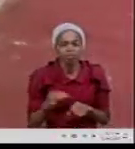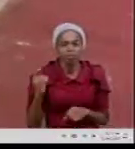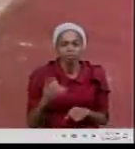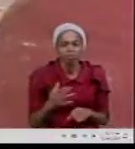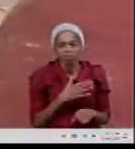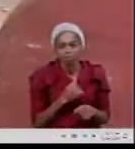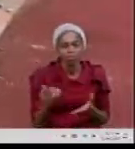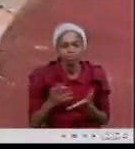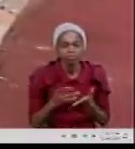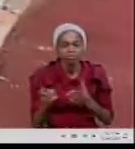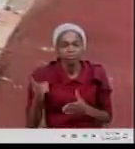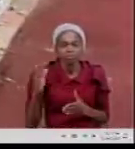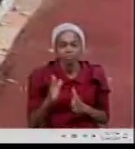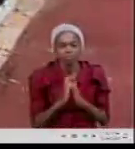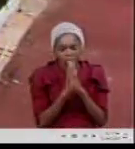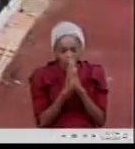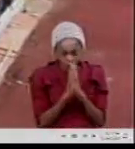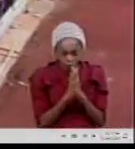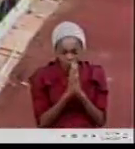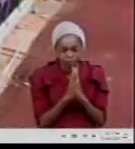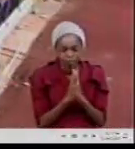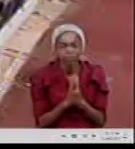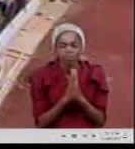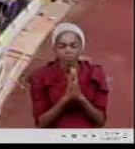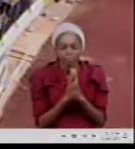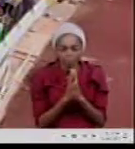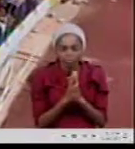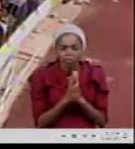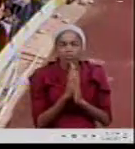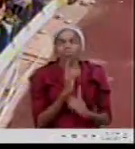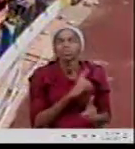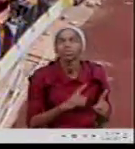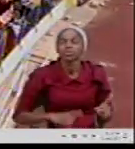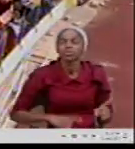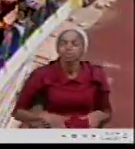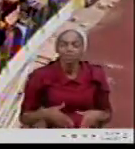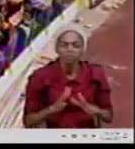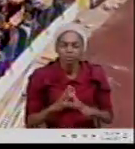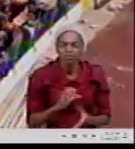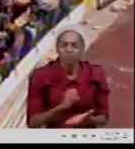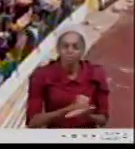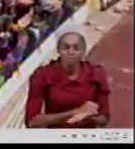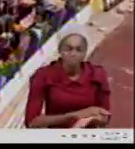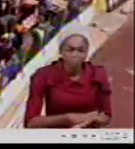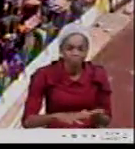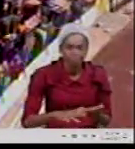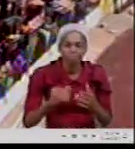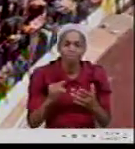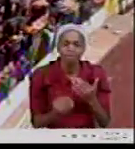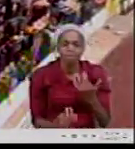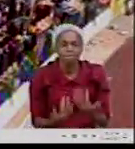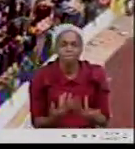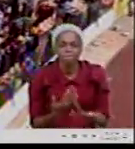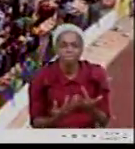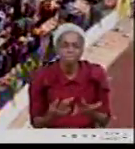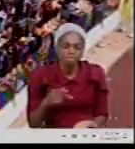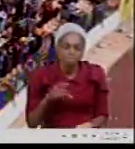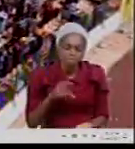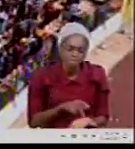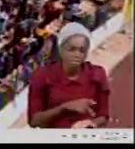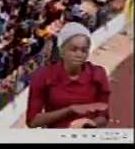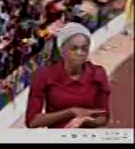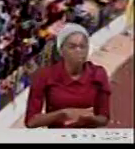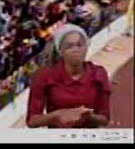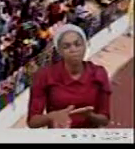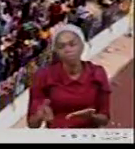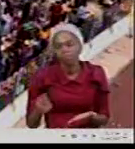fire, let your sanctifying power touch me. Touch me. Sanctify me.